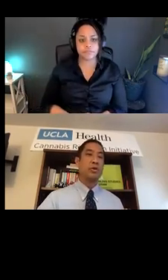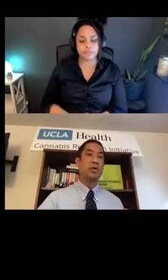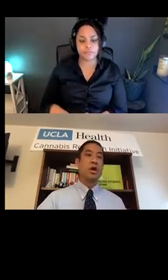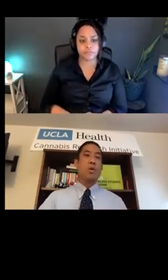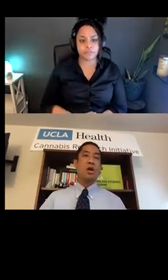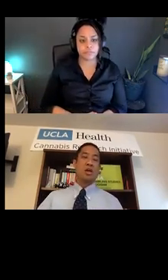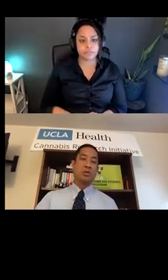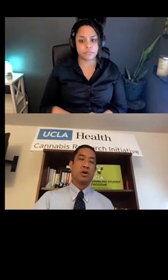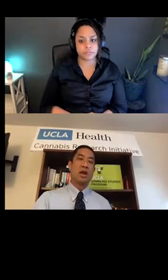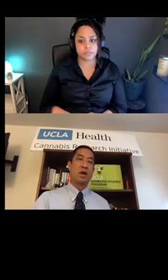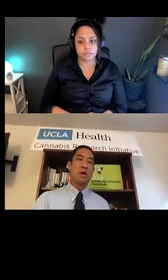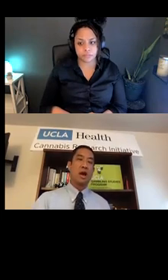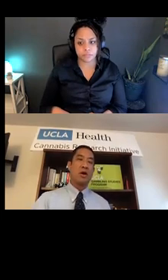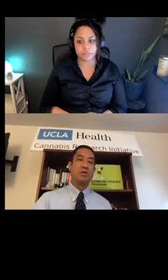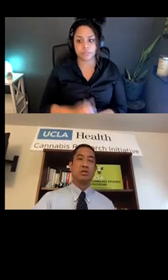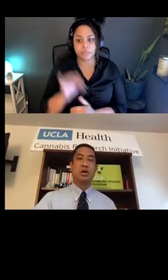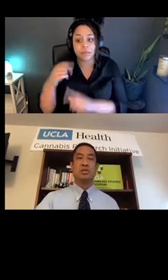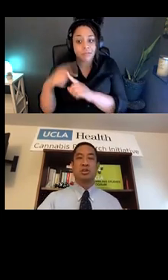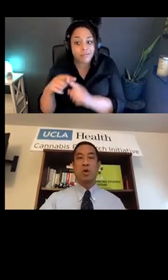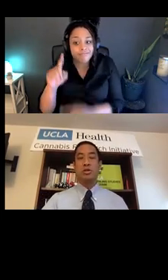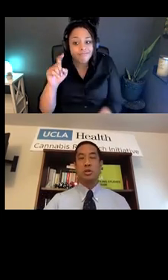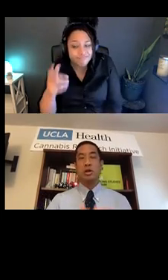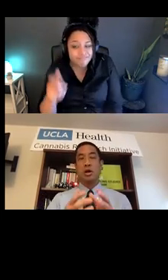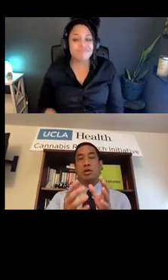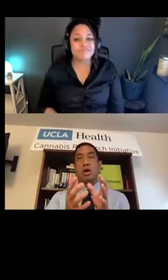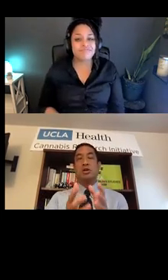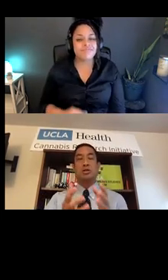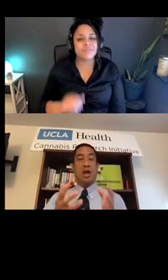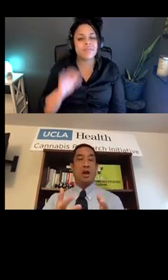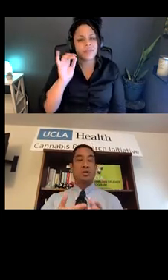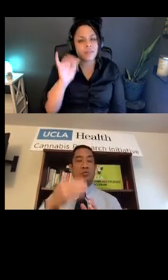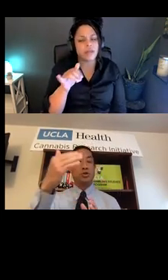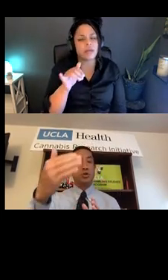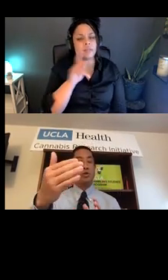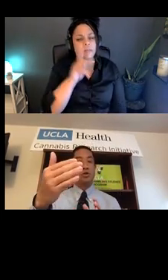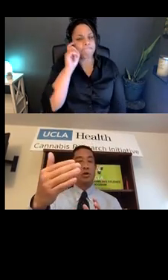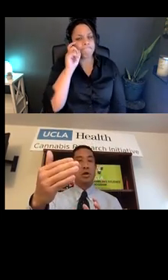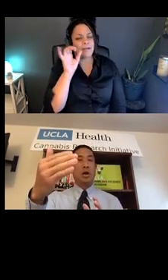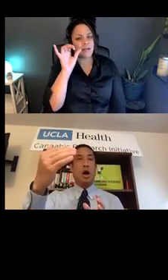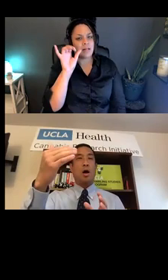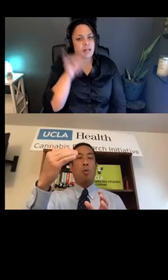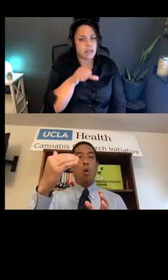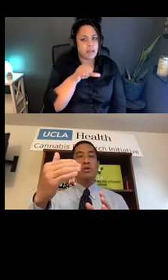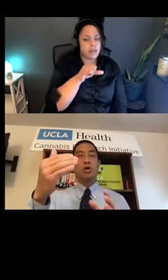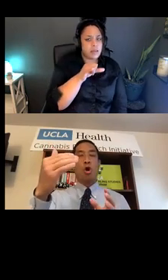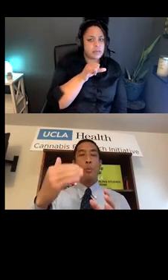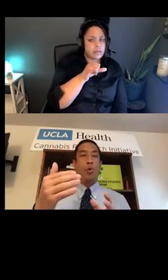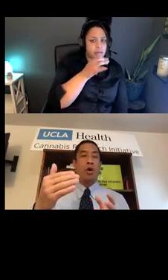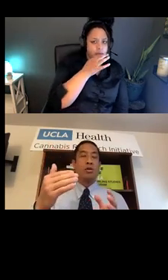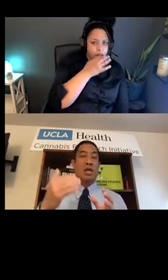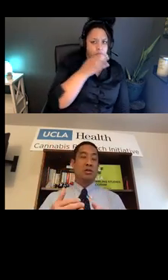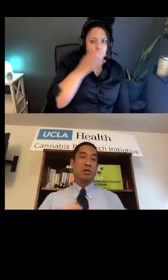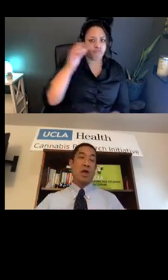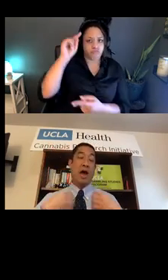Got muted. One of the things we're looking at right now at UCLA is that question, does cannabis reduce one's